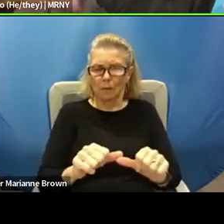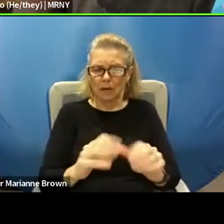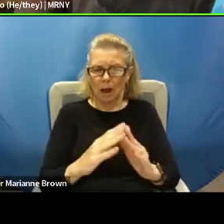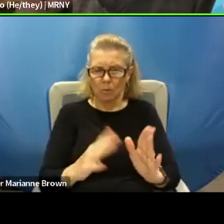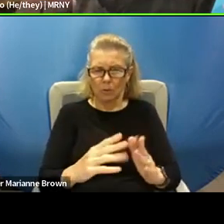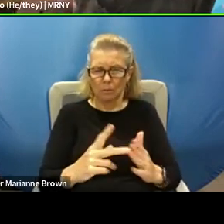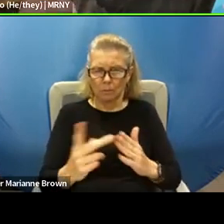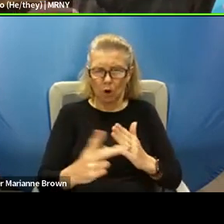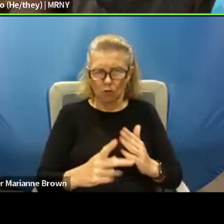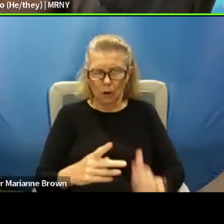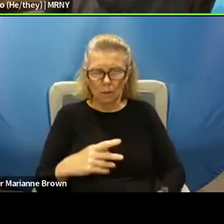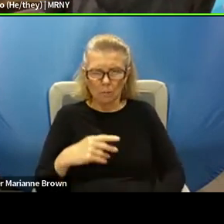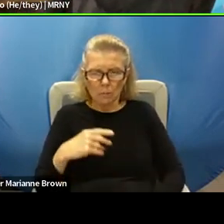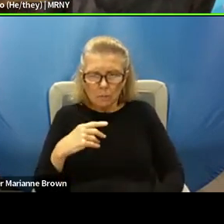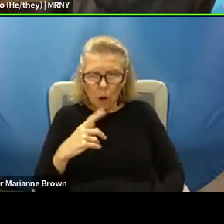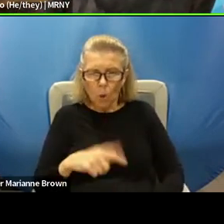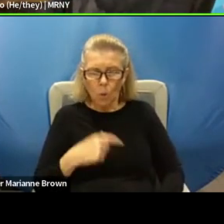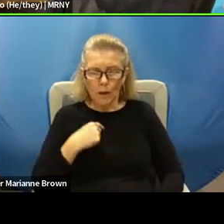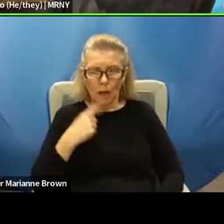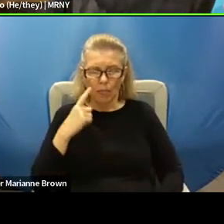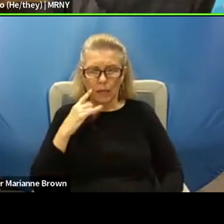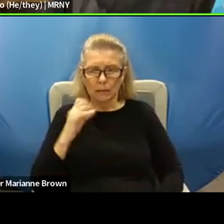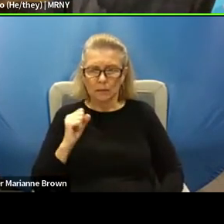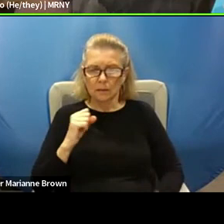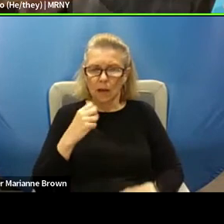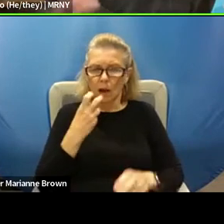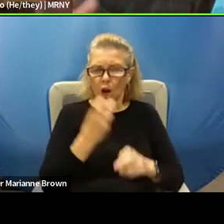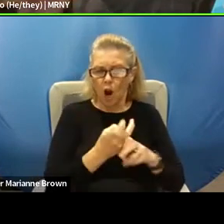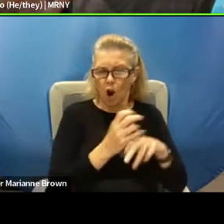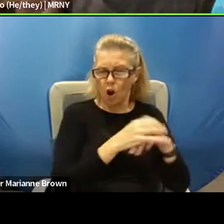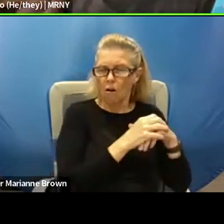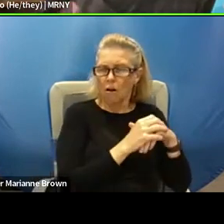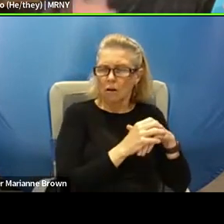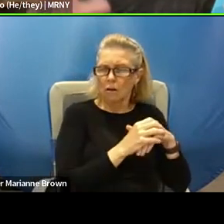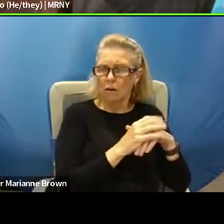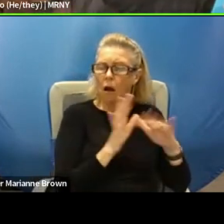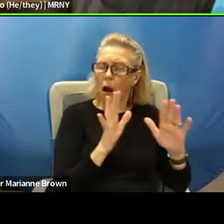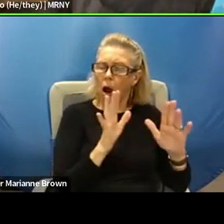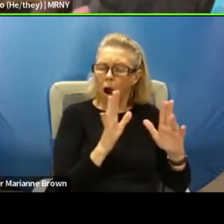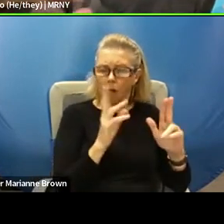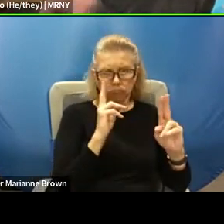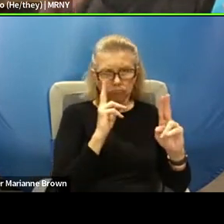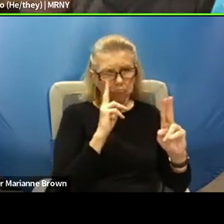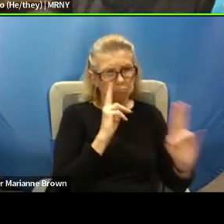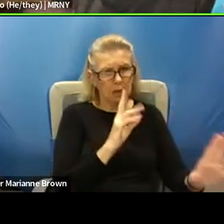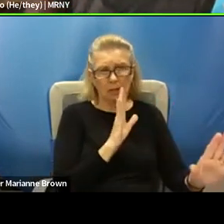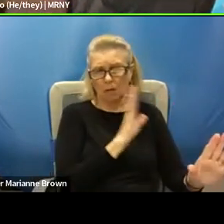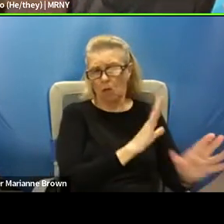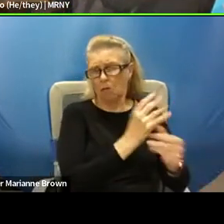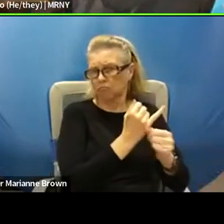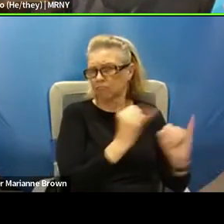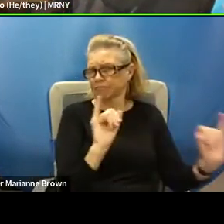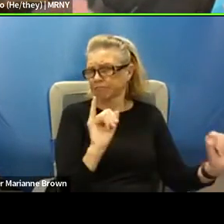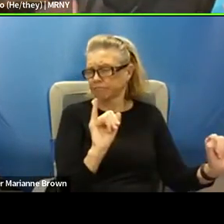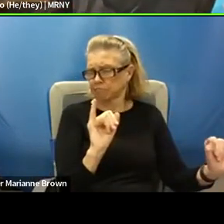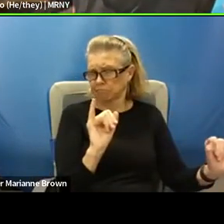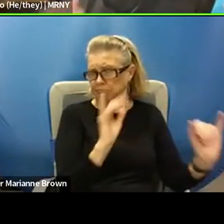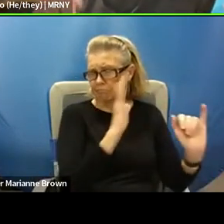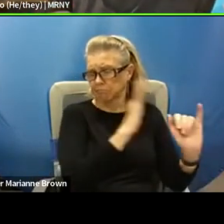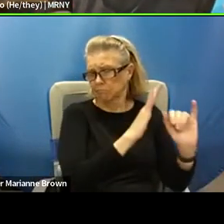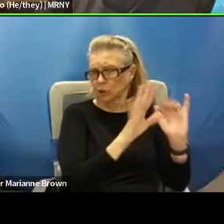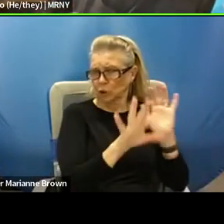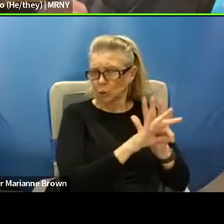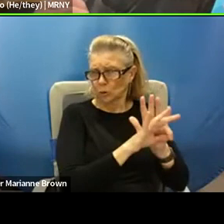I think what is hard is, I respect their agency, completely understandable. It is their choice, it